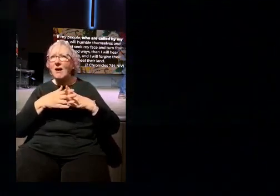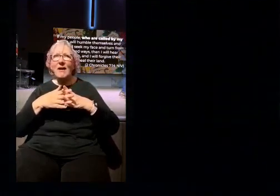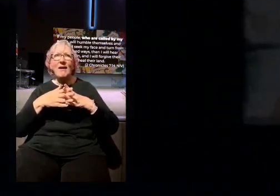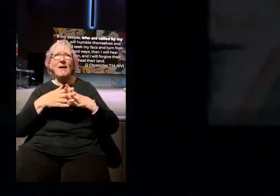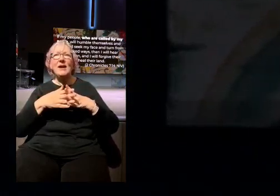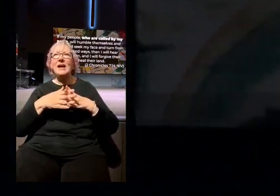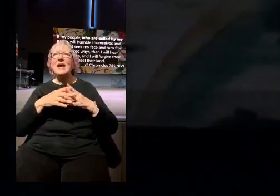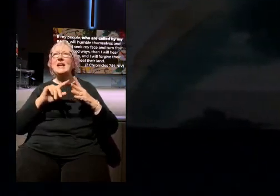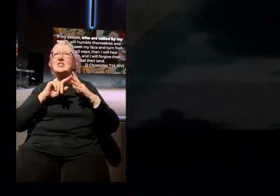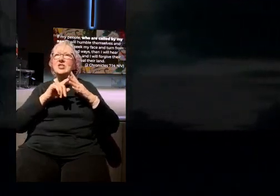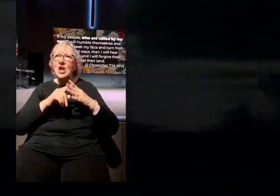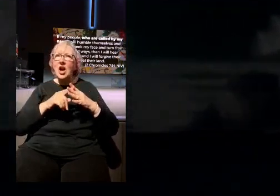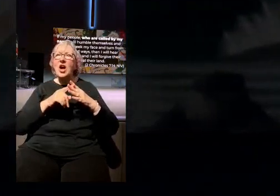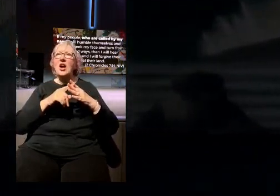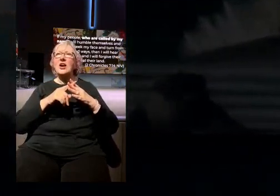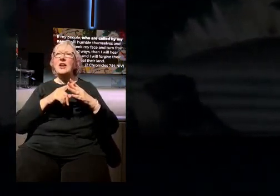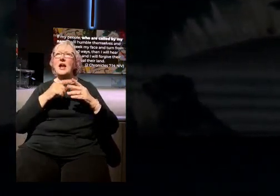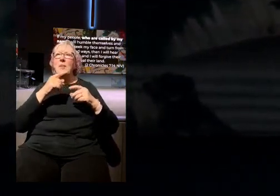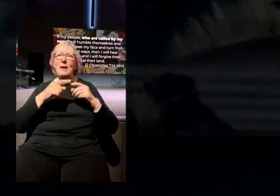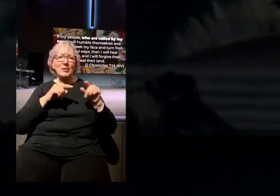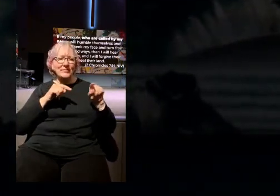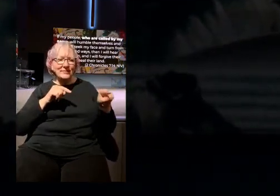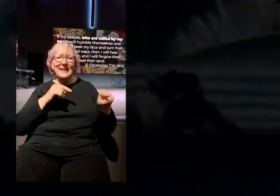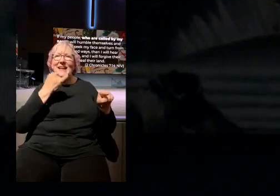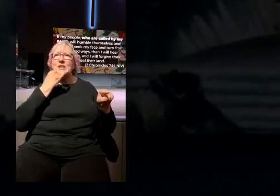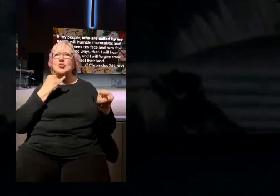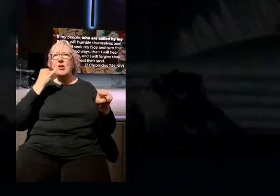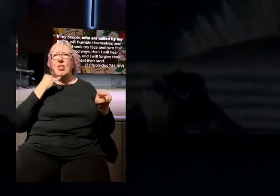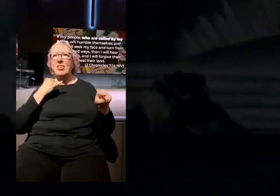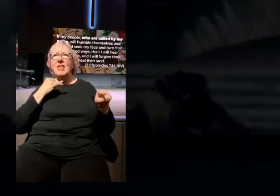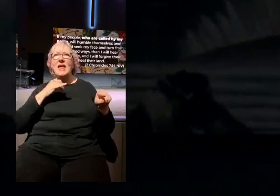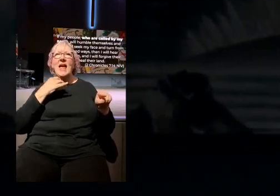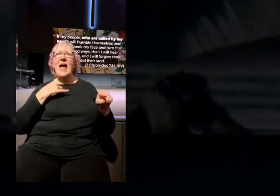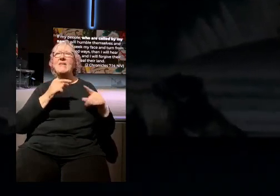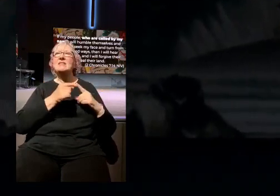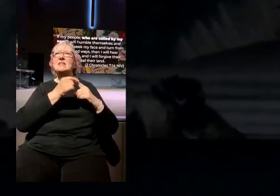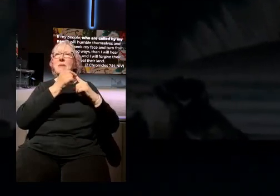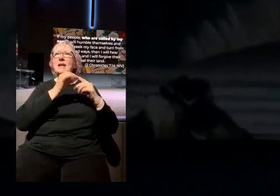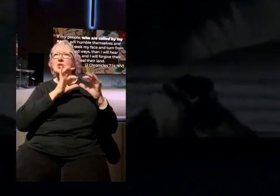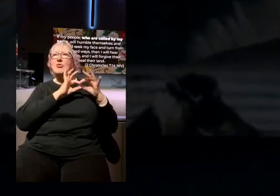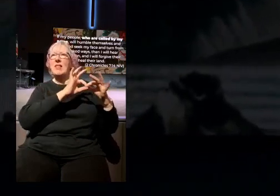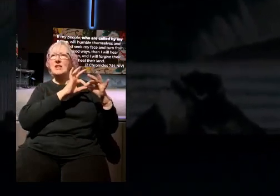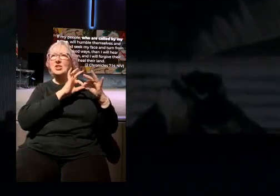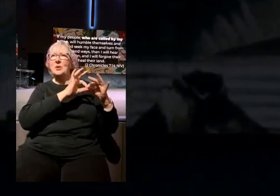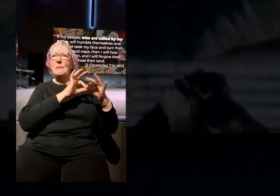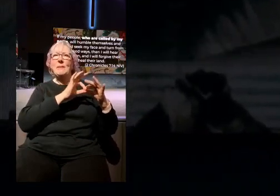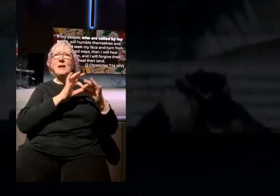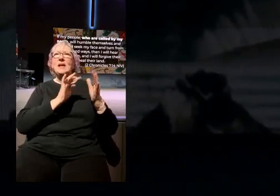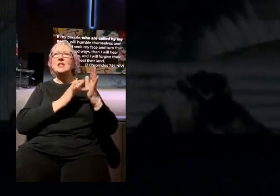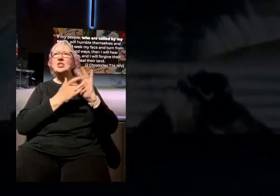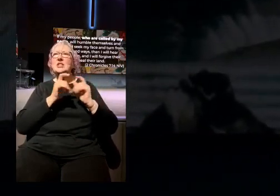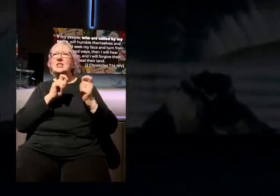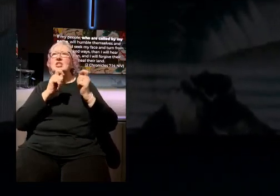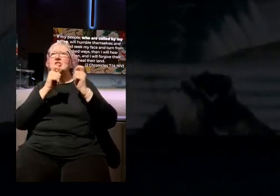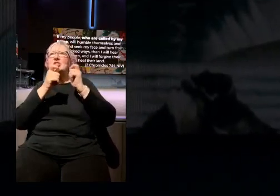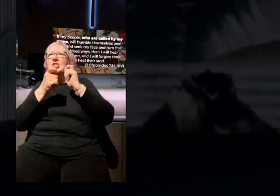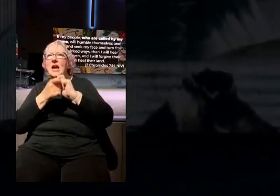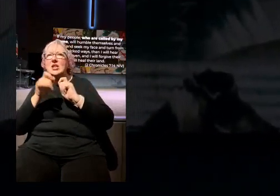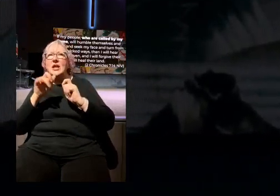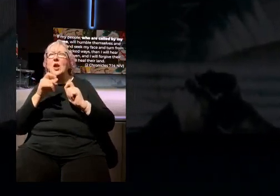of Israel who had this special covenant relationship. Jesus changed that. Who are the people of God